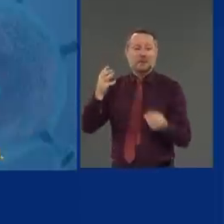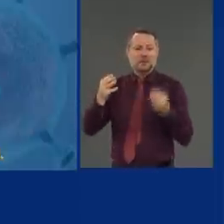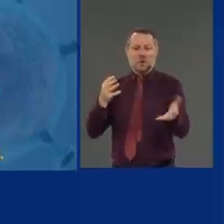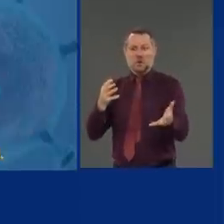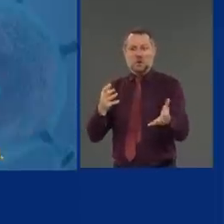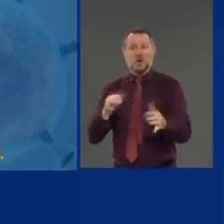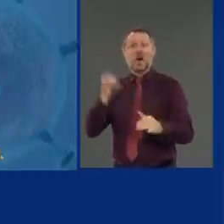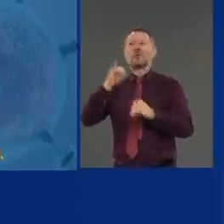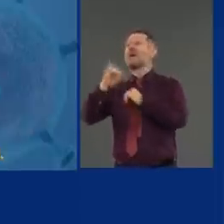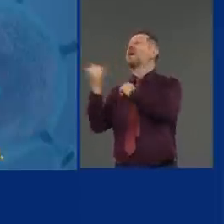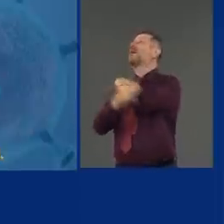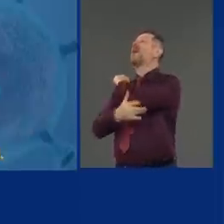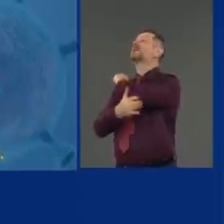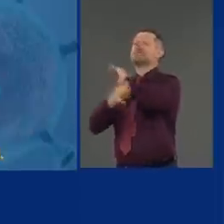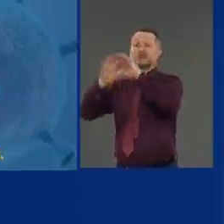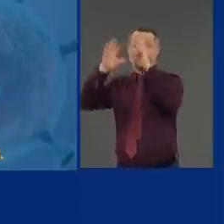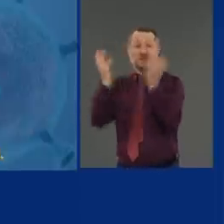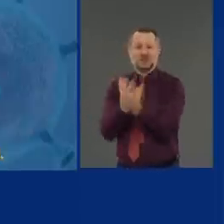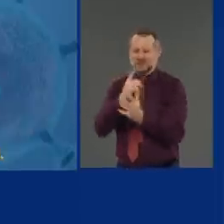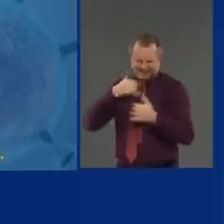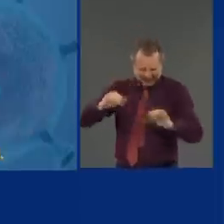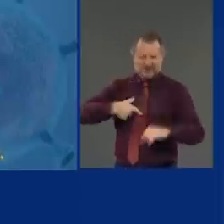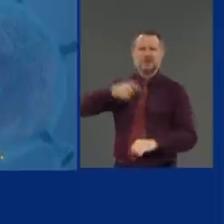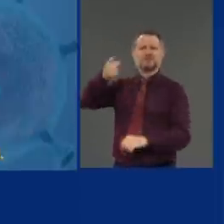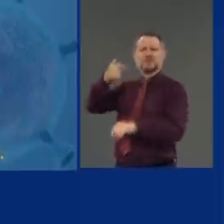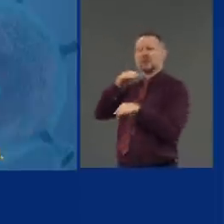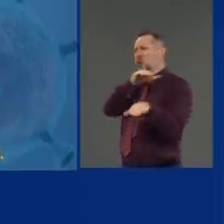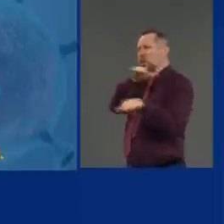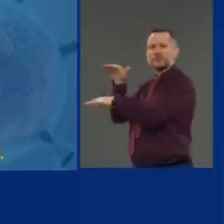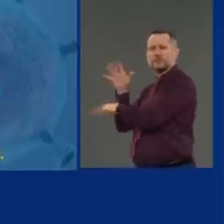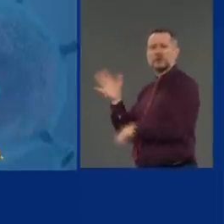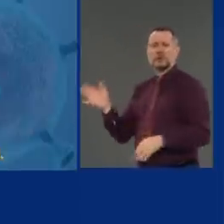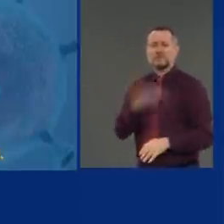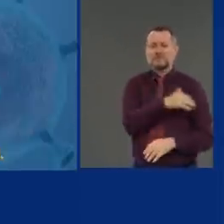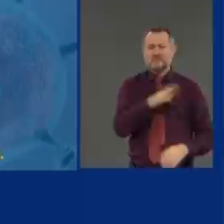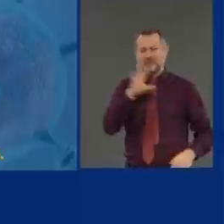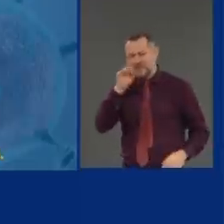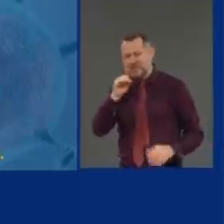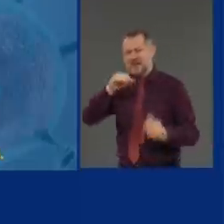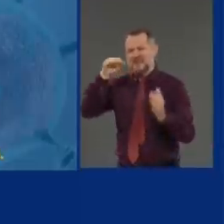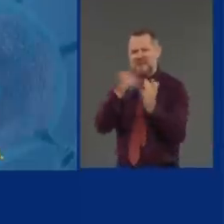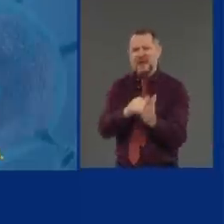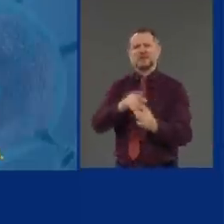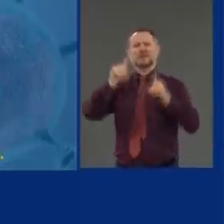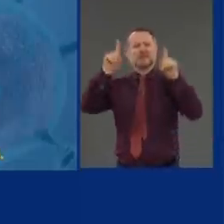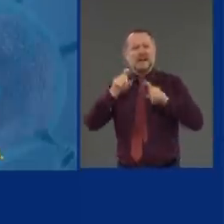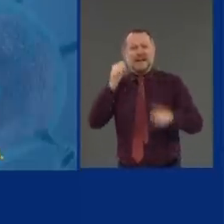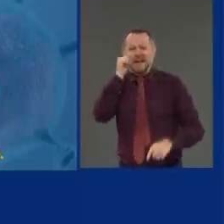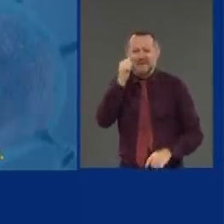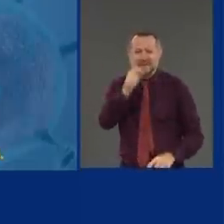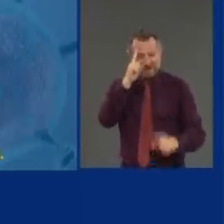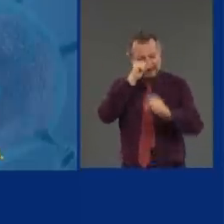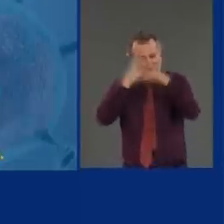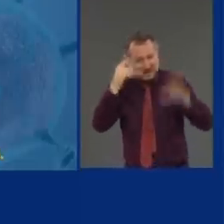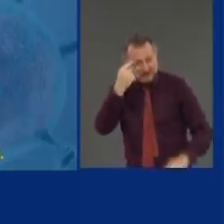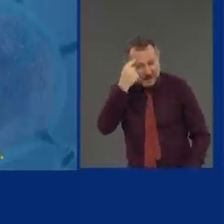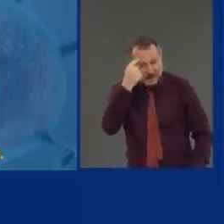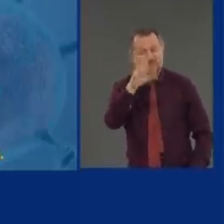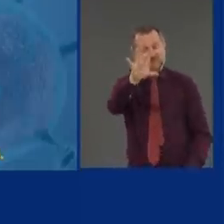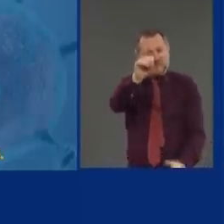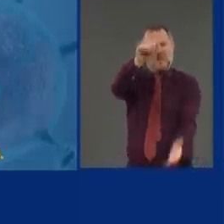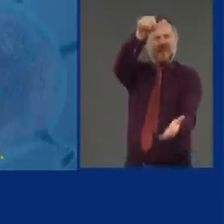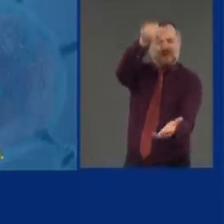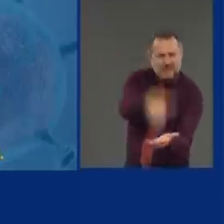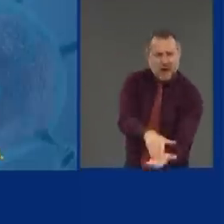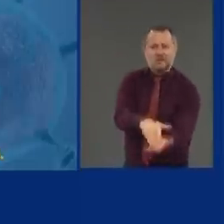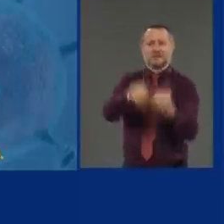every day. Think about that. 50,000 tests every day. And you know exactly where you're doing the test, and